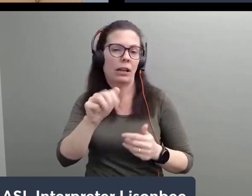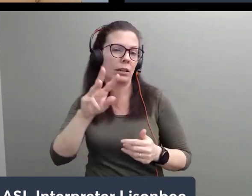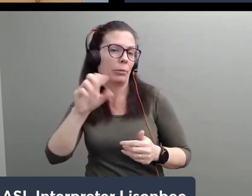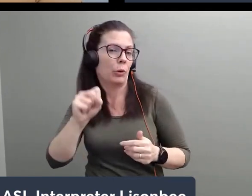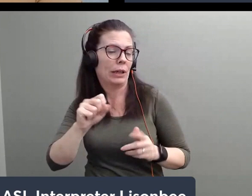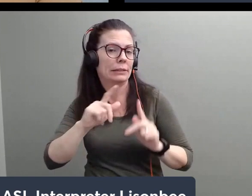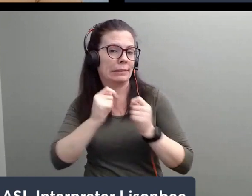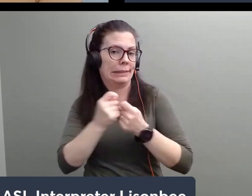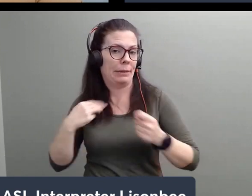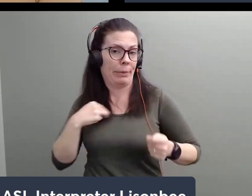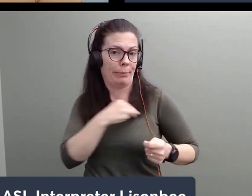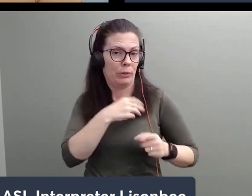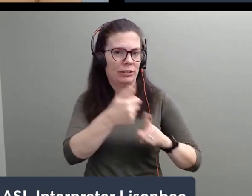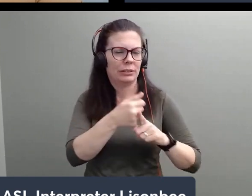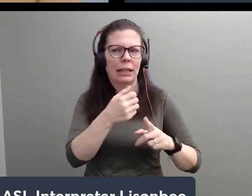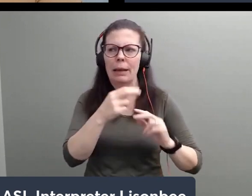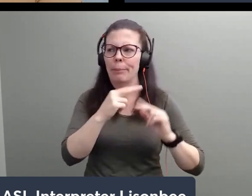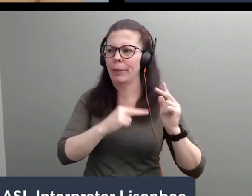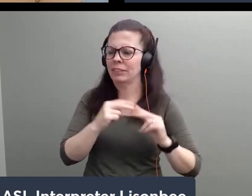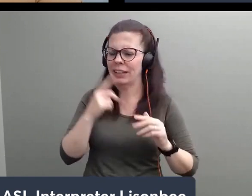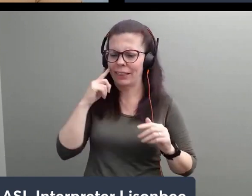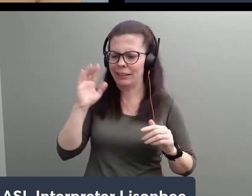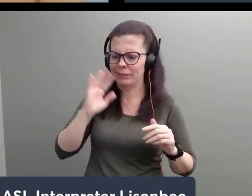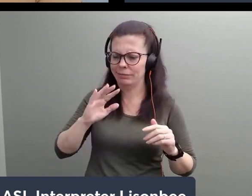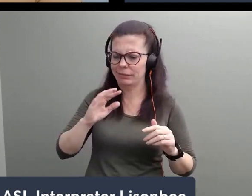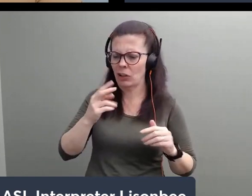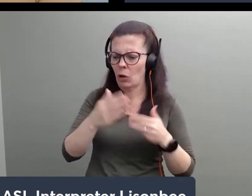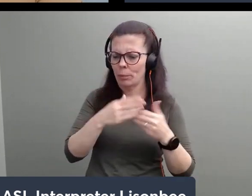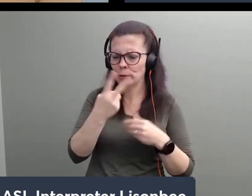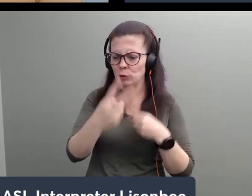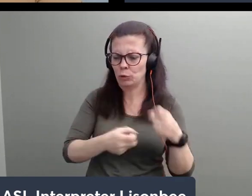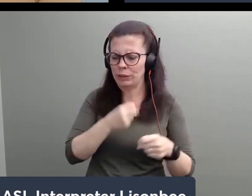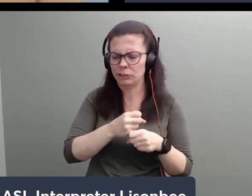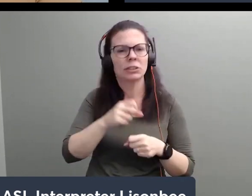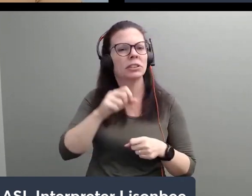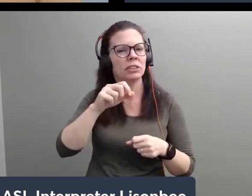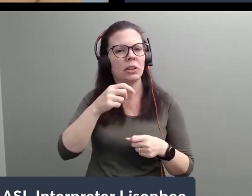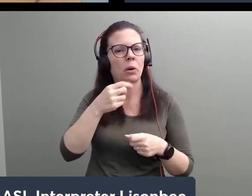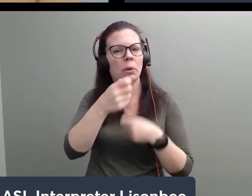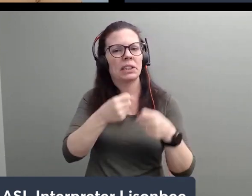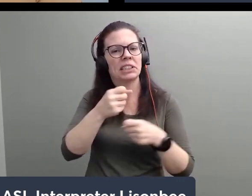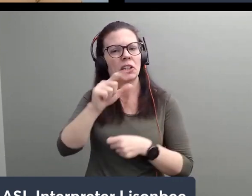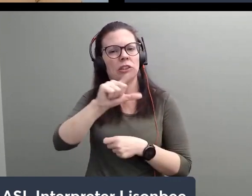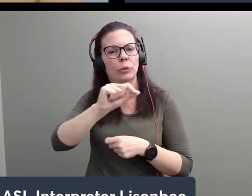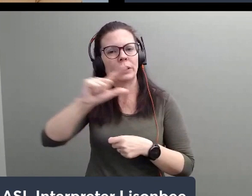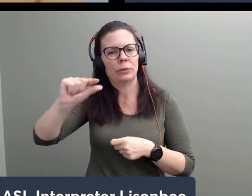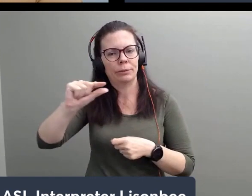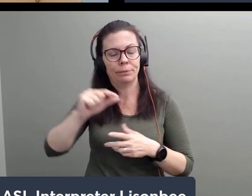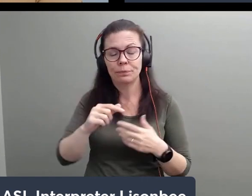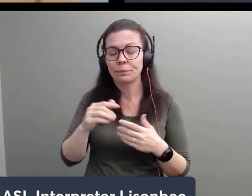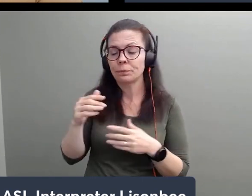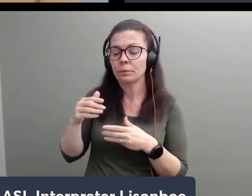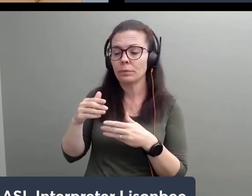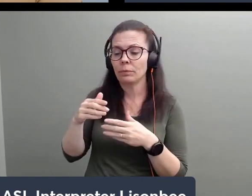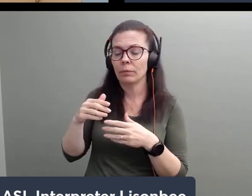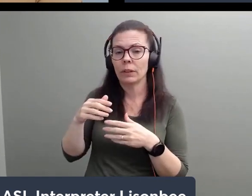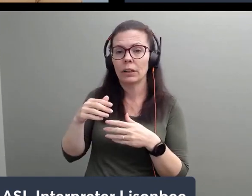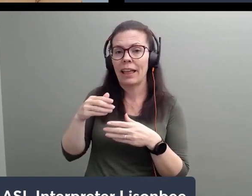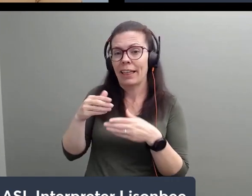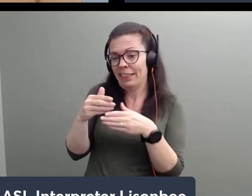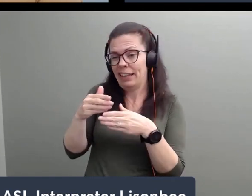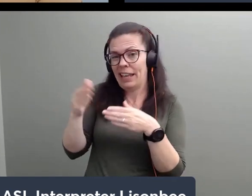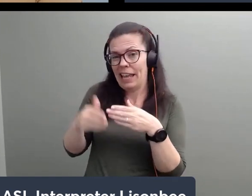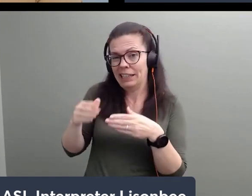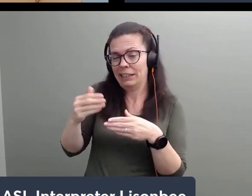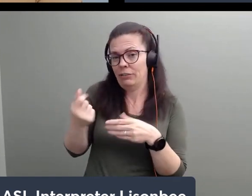built. I think it was in 2020, like almost 2 years ago, and to which since the end of last year,